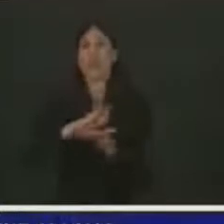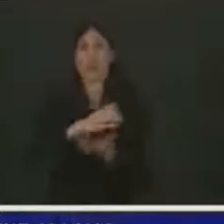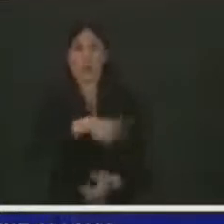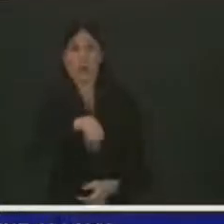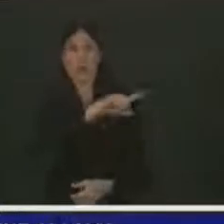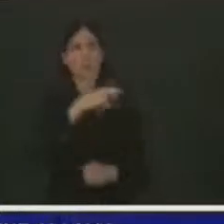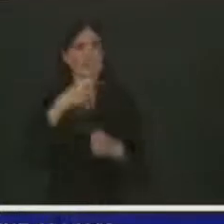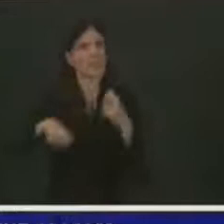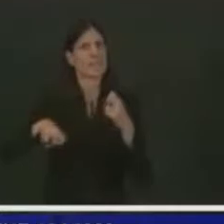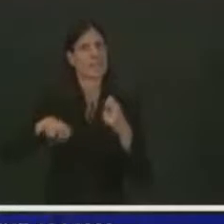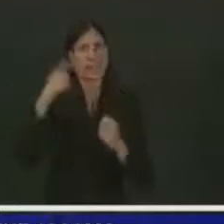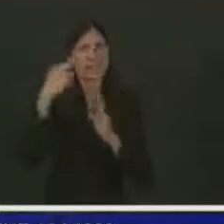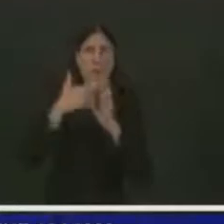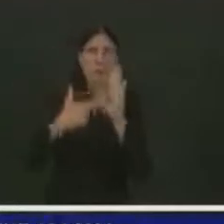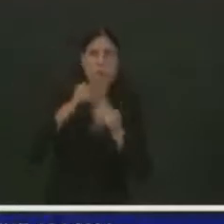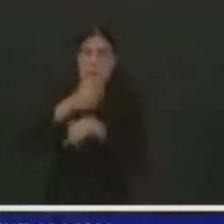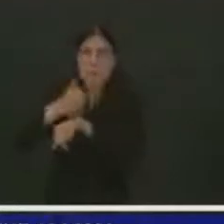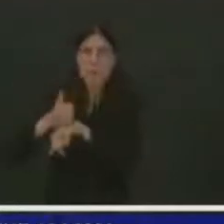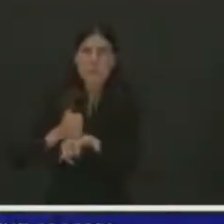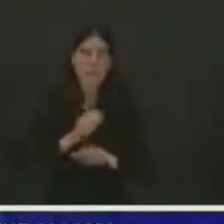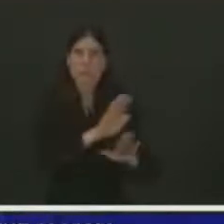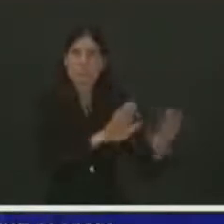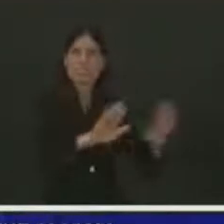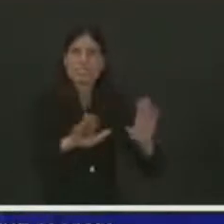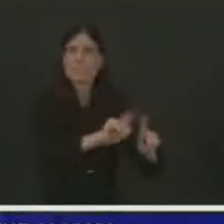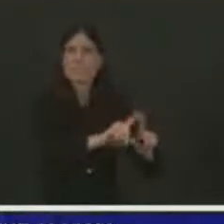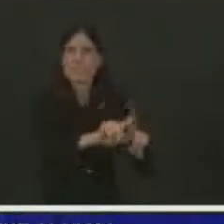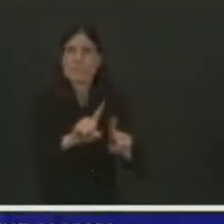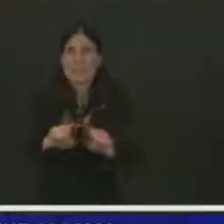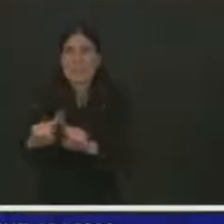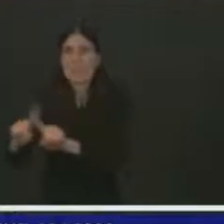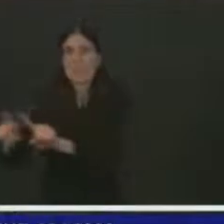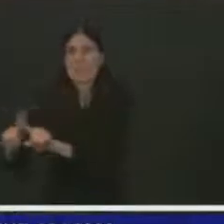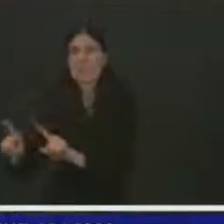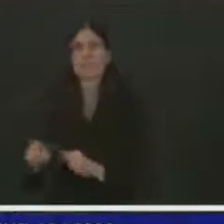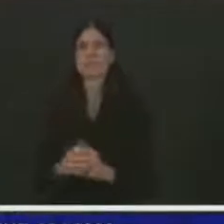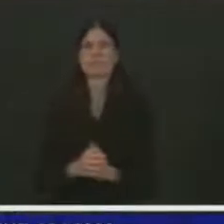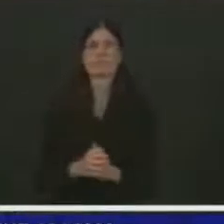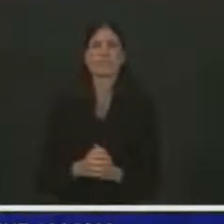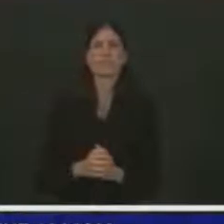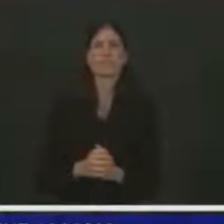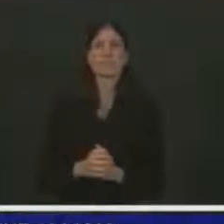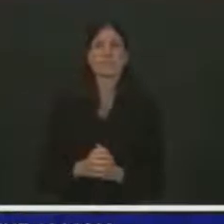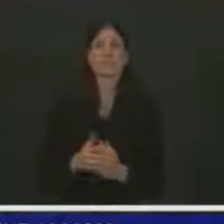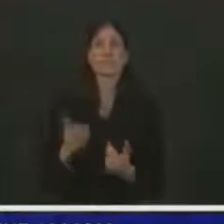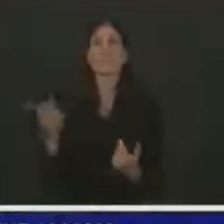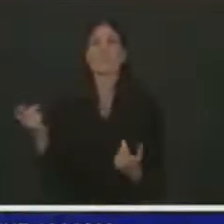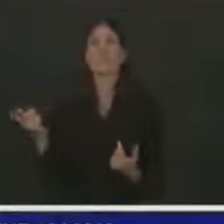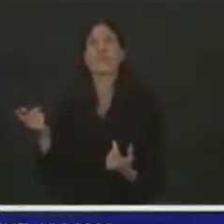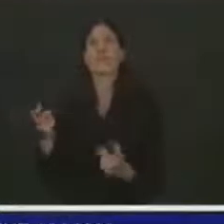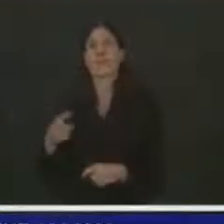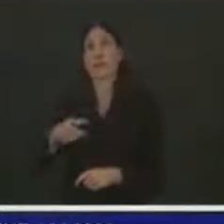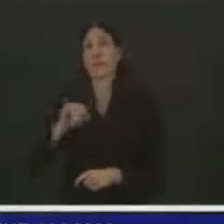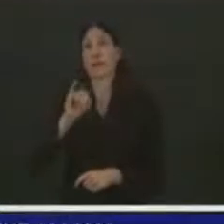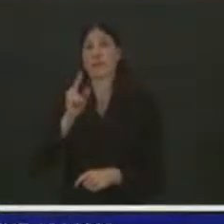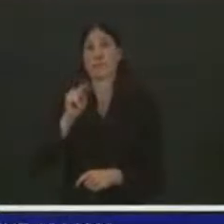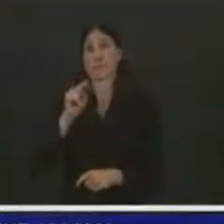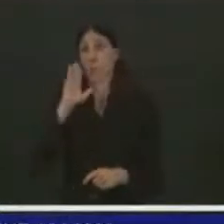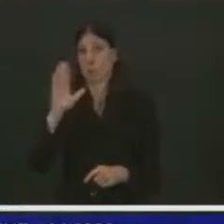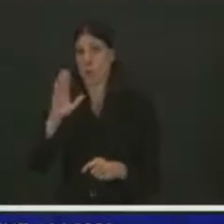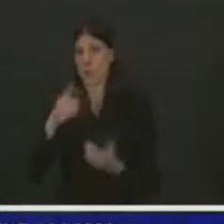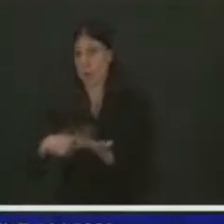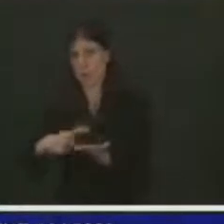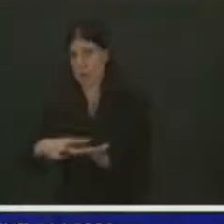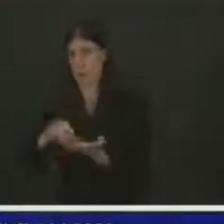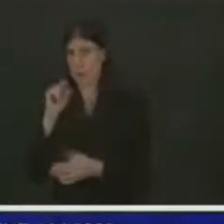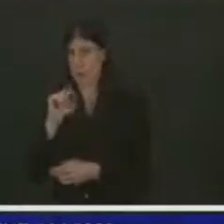It's doable. But to start on June 10th or whatever and be ready for opening school with nearly all kids